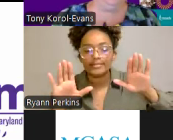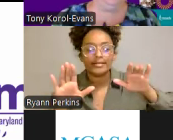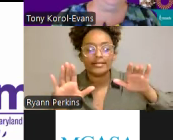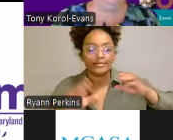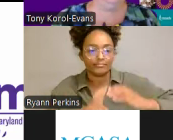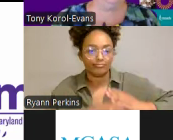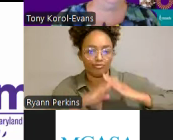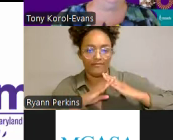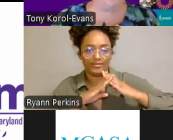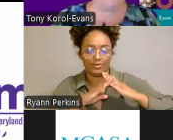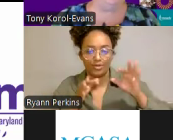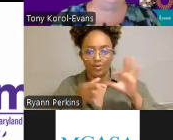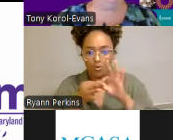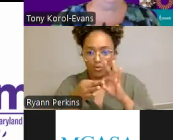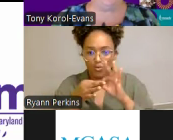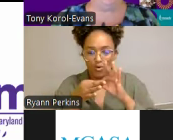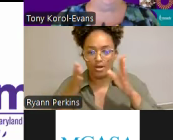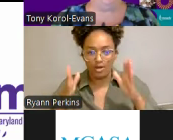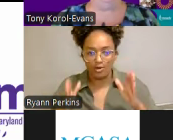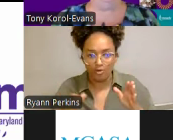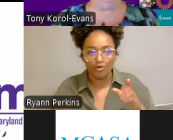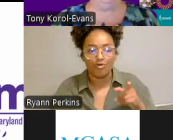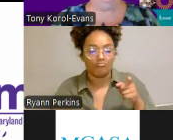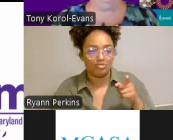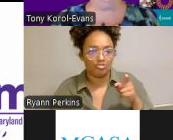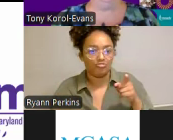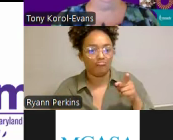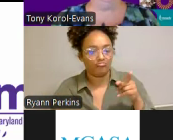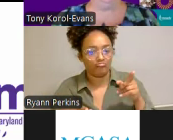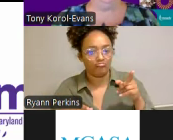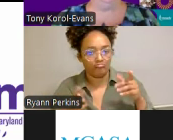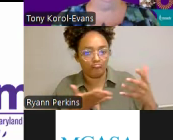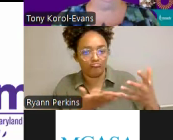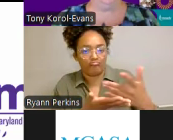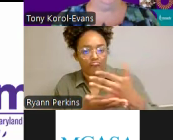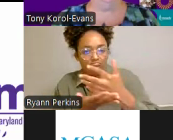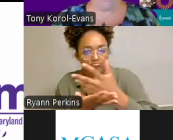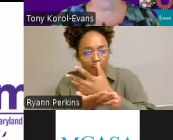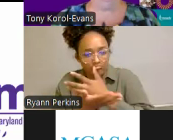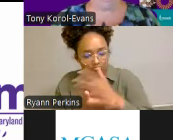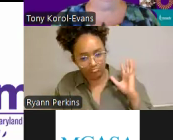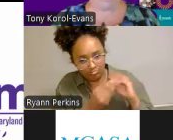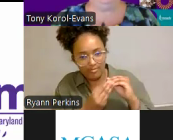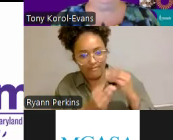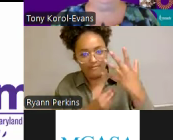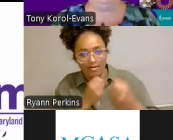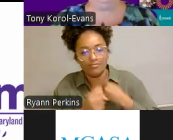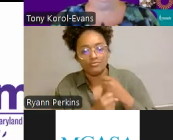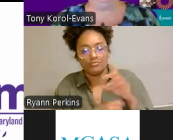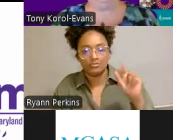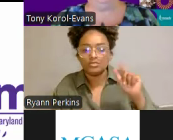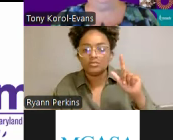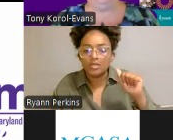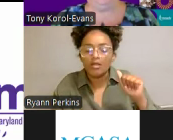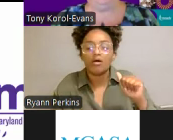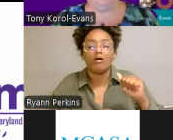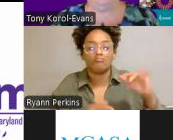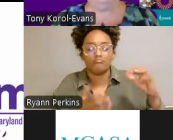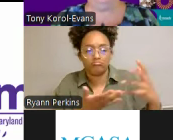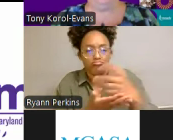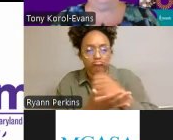coordinator, took 5 years of data and really looked into it and saw where numbers were going and